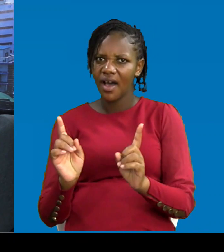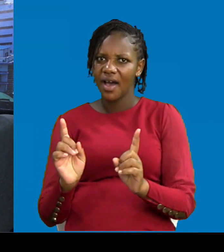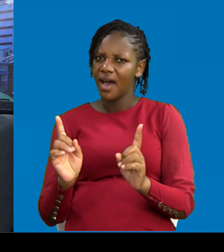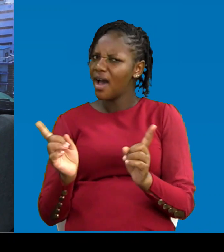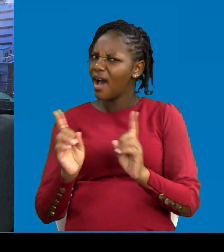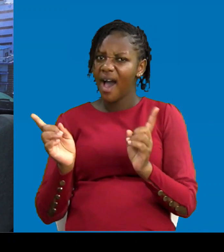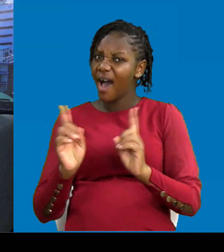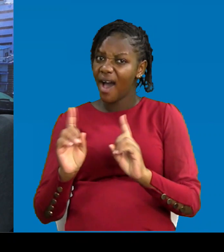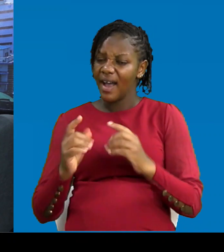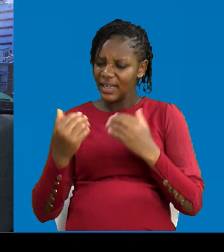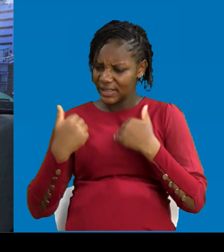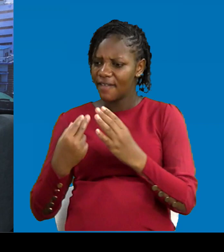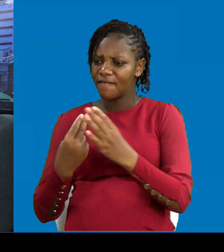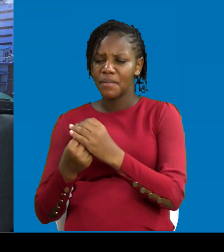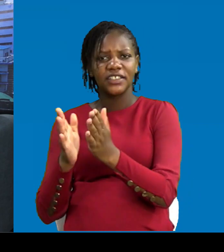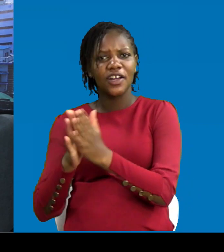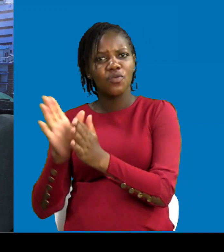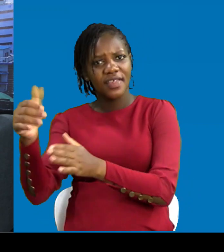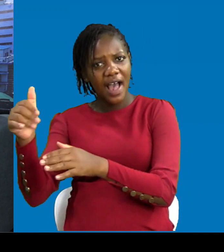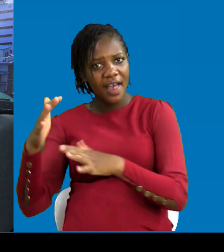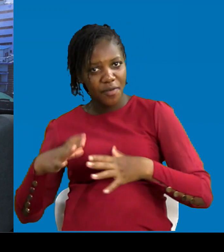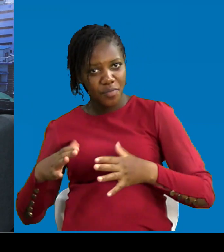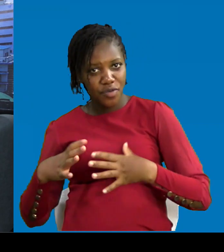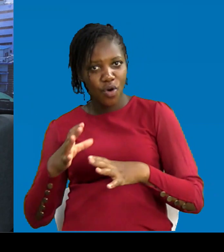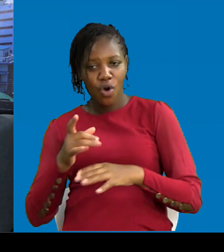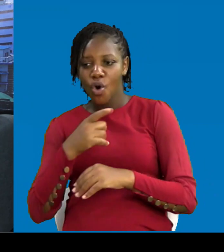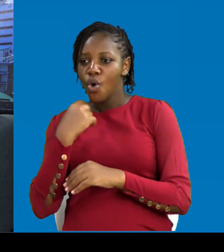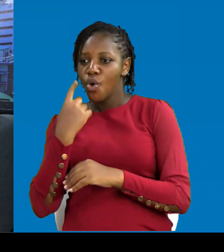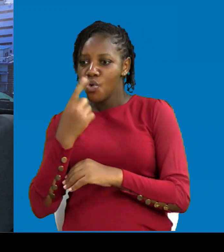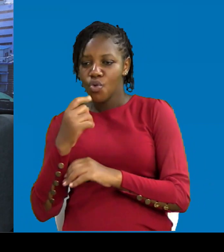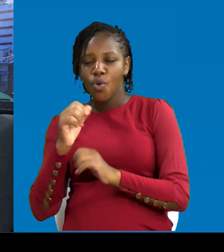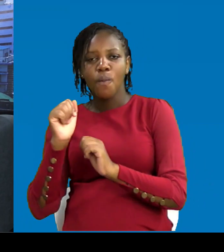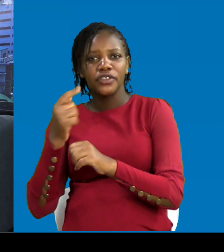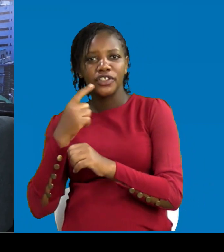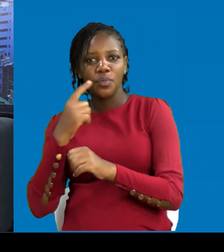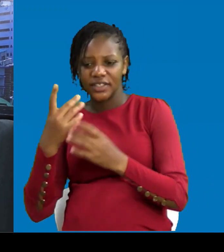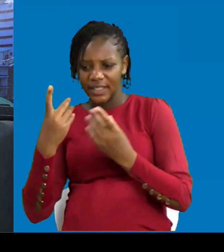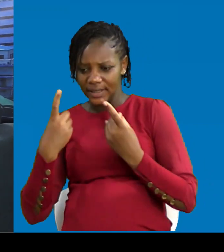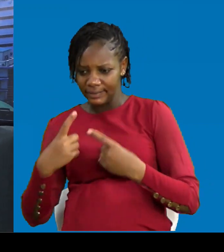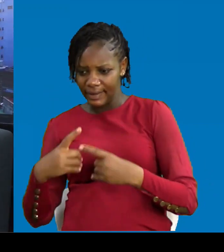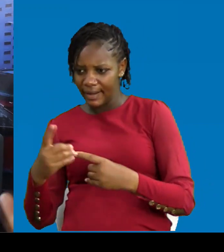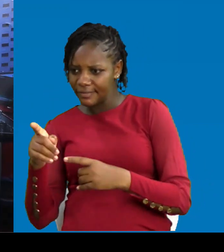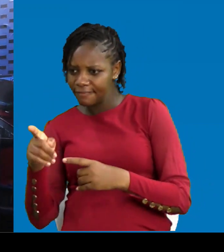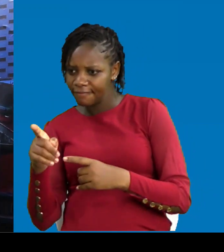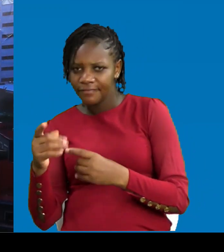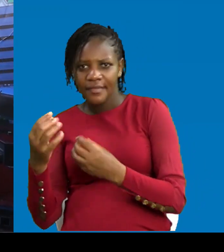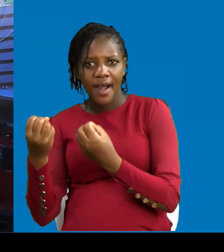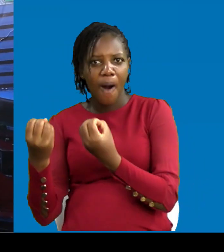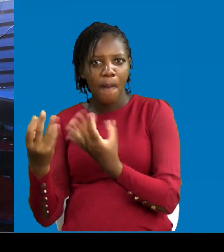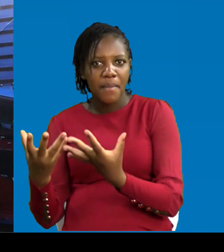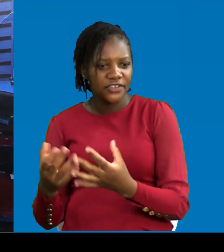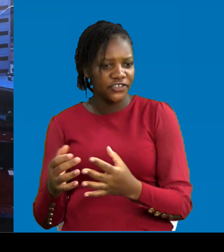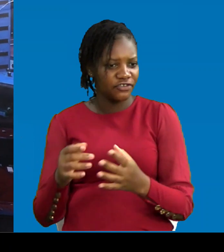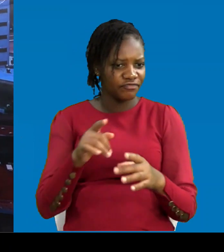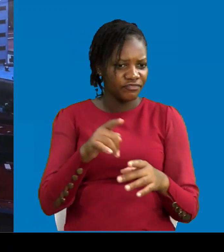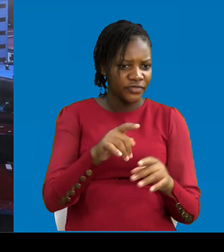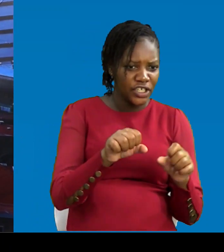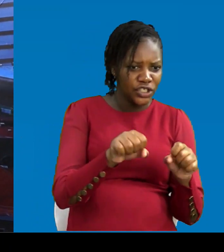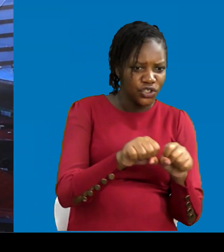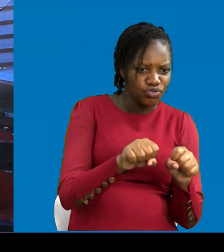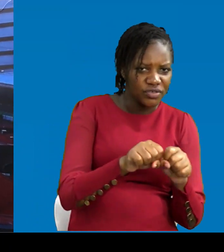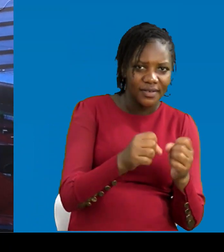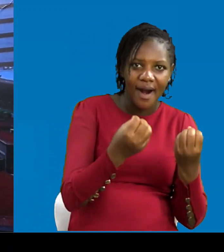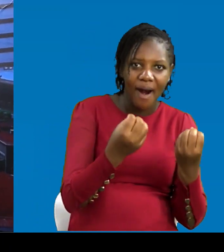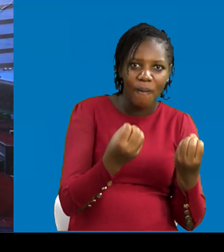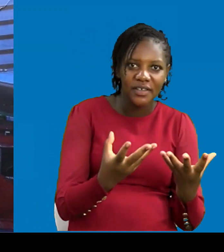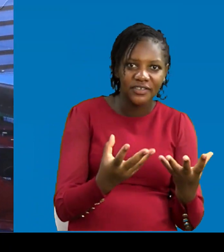who I partner with who would determine the price of the dress The price of the price